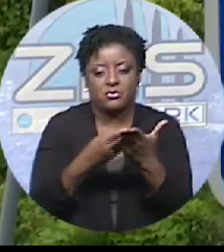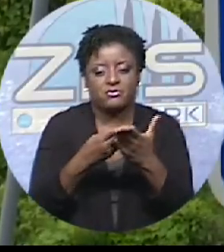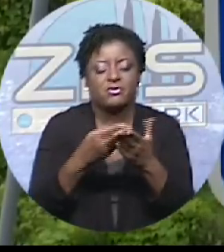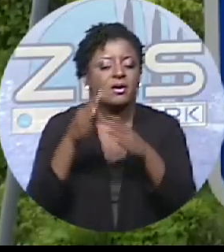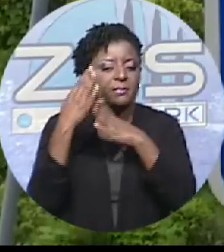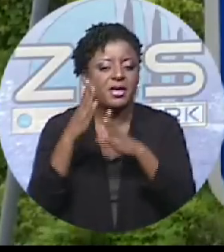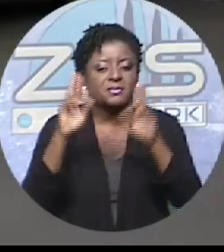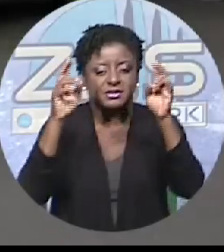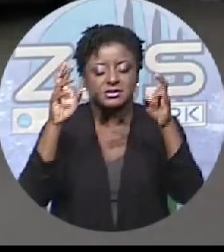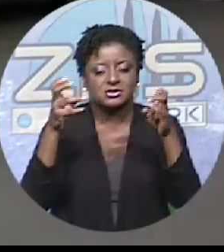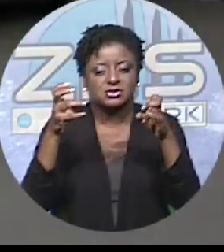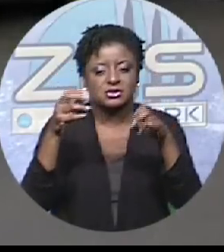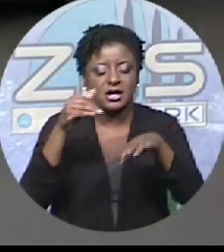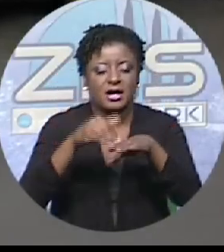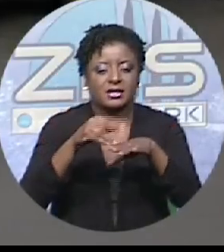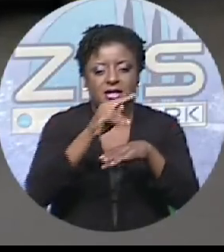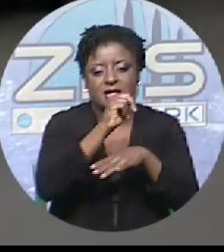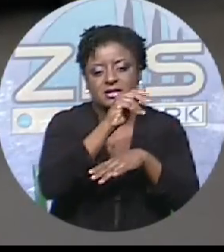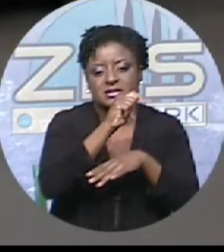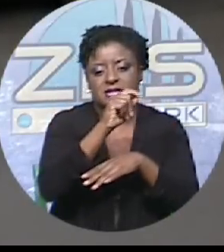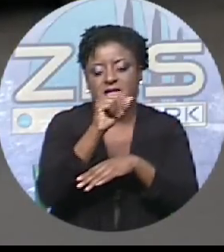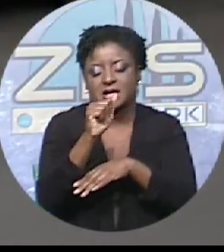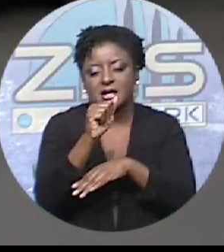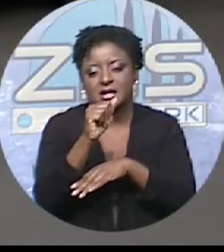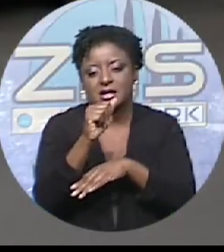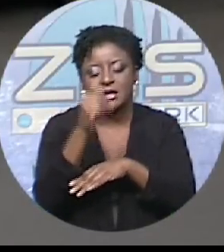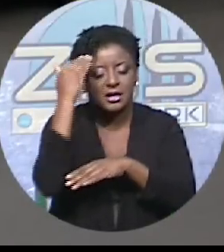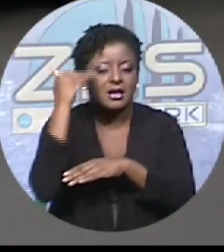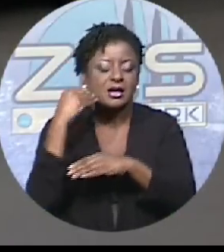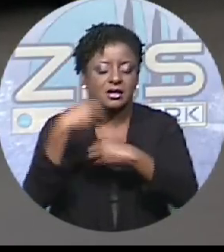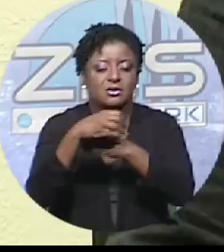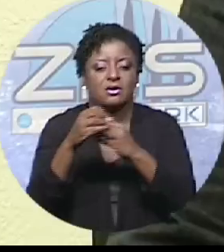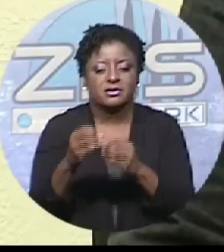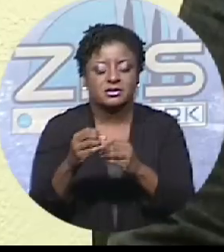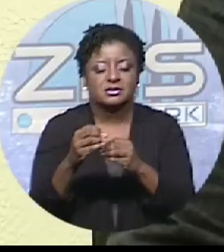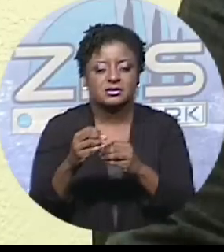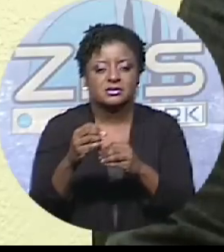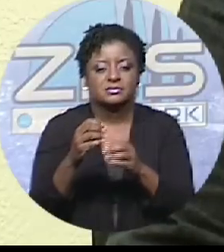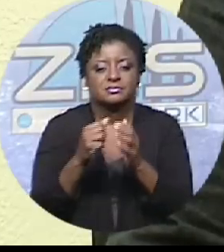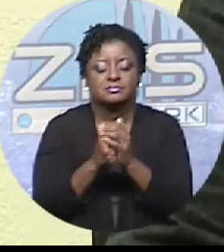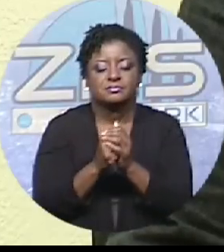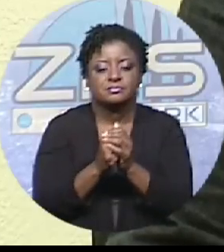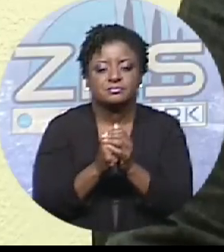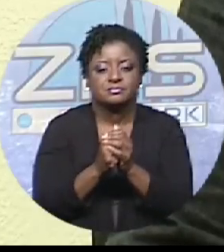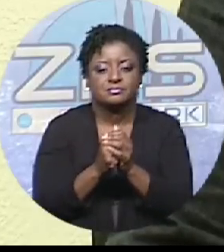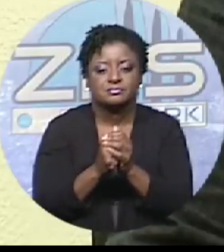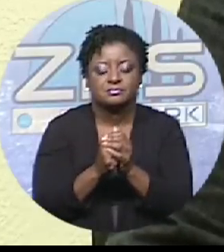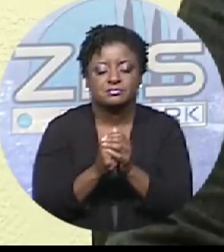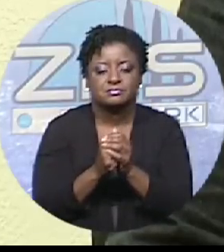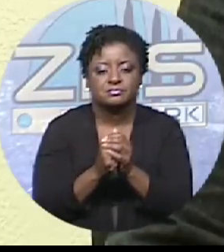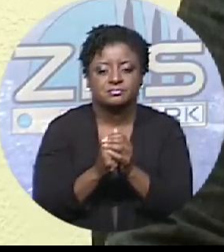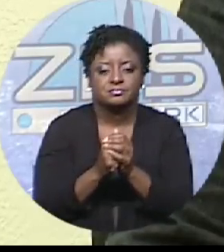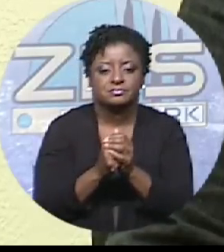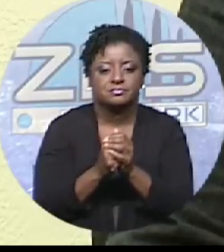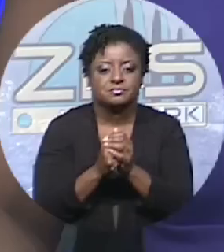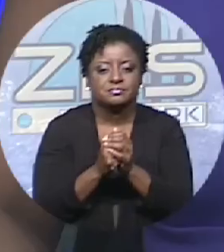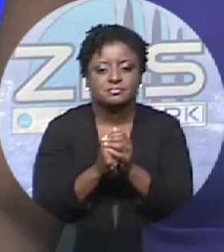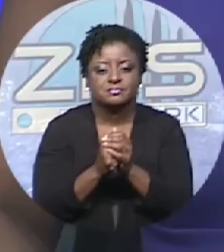NTA headquarters on Gladstone Road to participate. Janae Noel Ferguson, ZNS Network